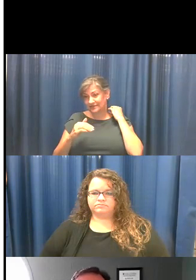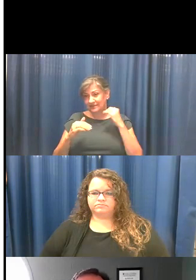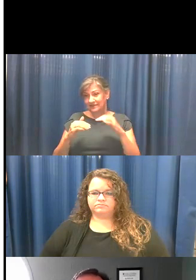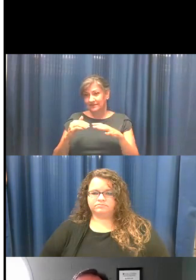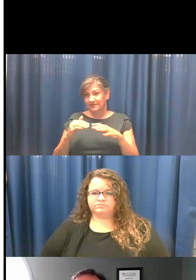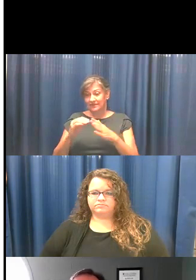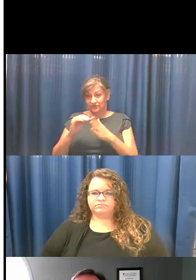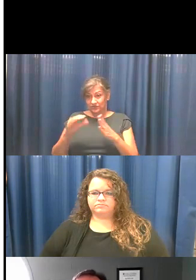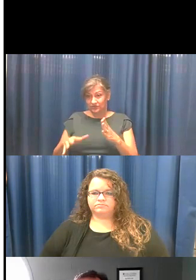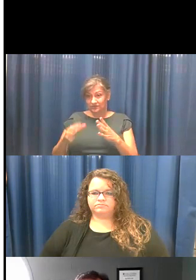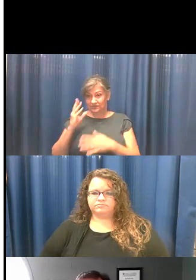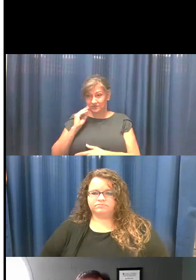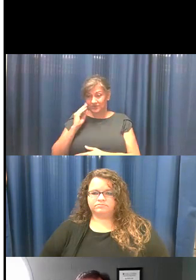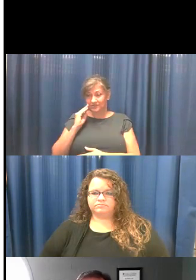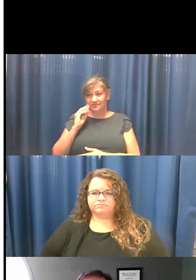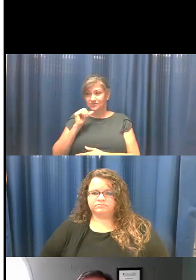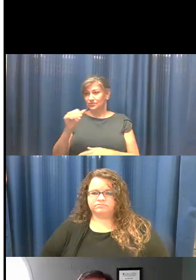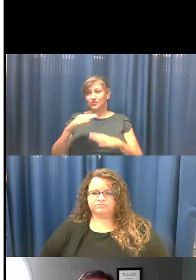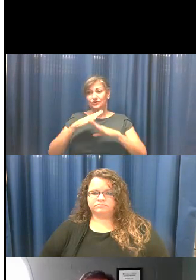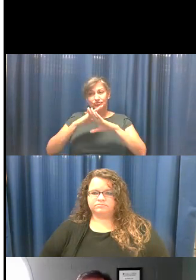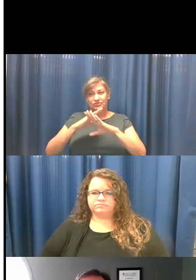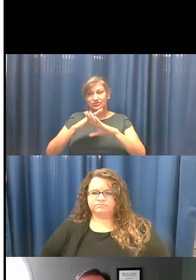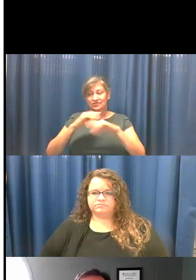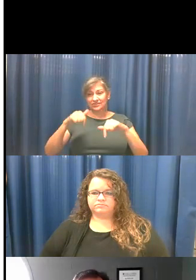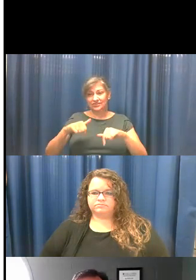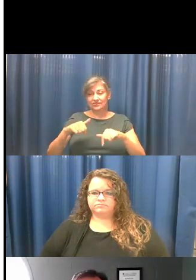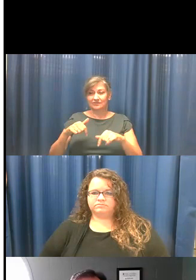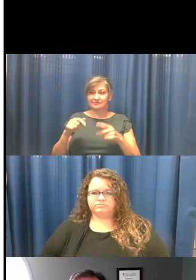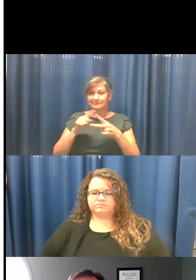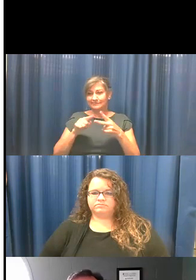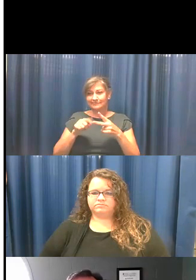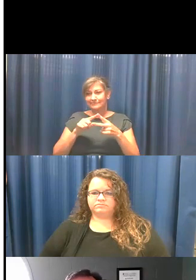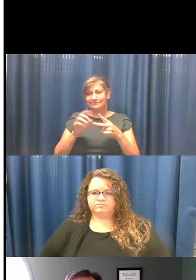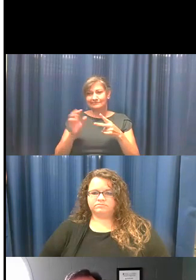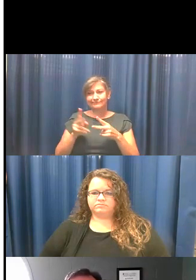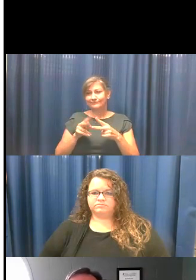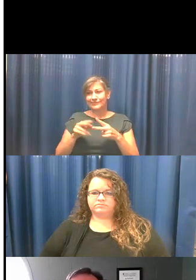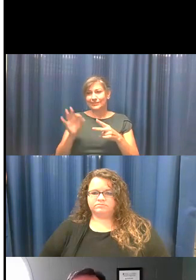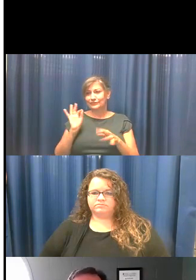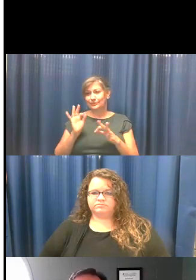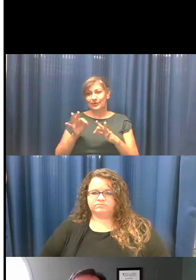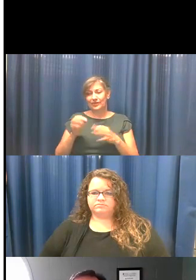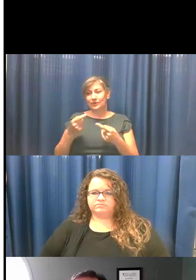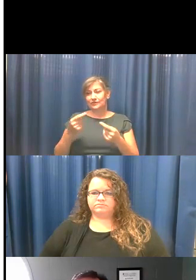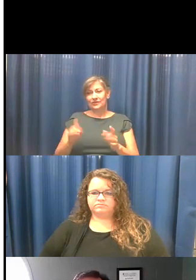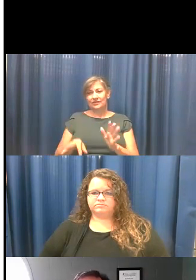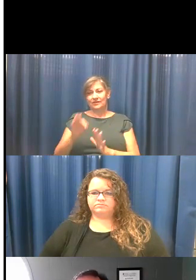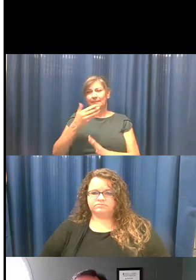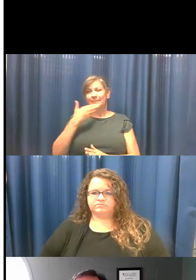on campus. And so neither of those is ideal. We've tried to find the best balancing point in